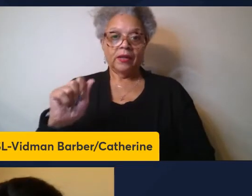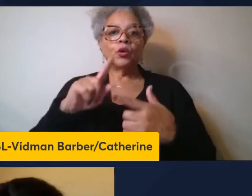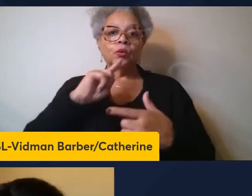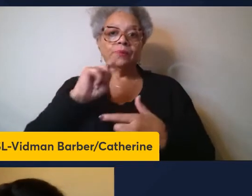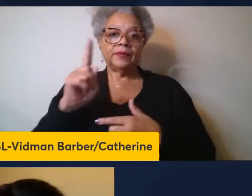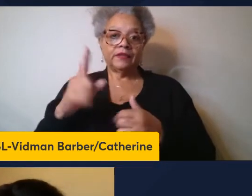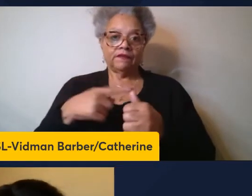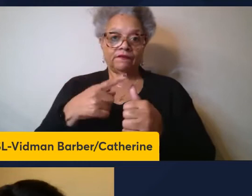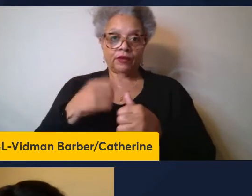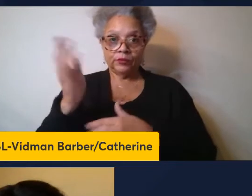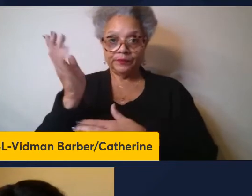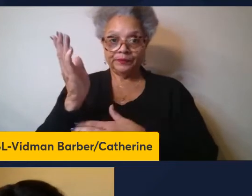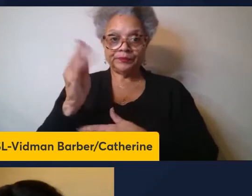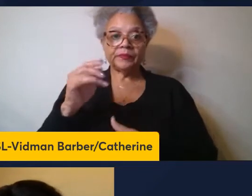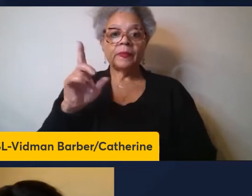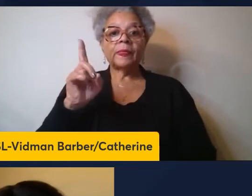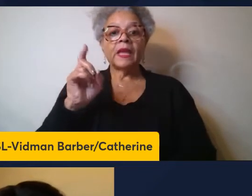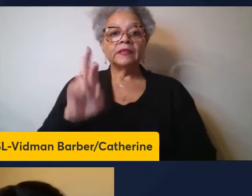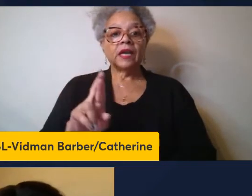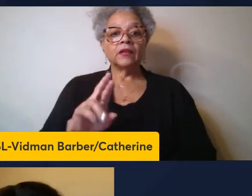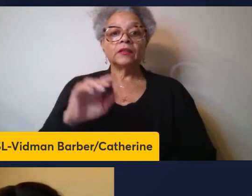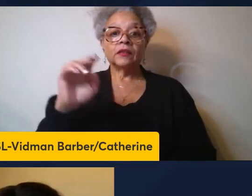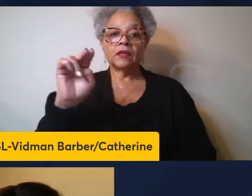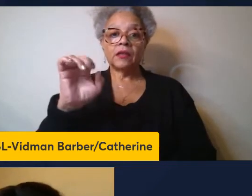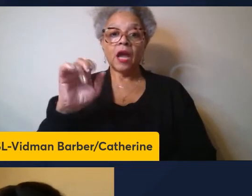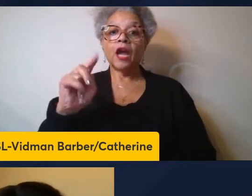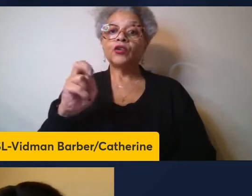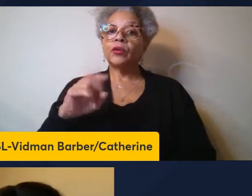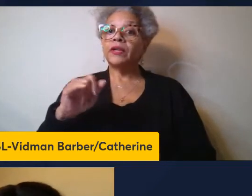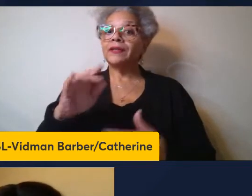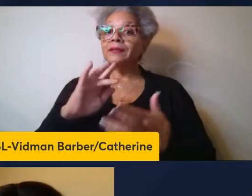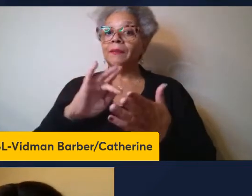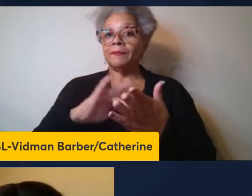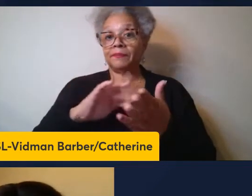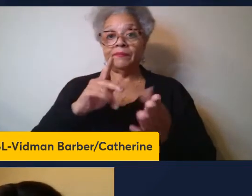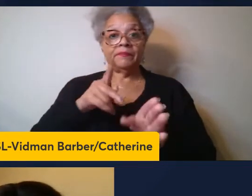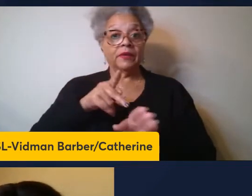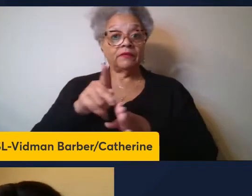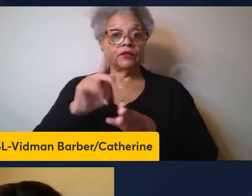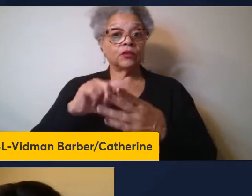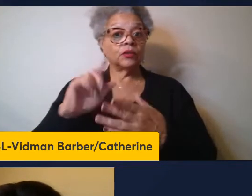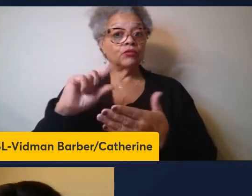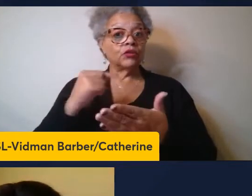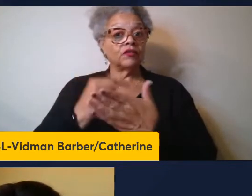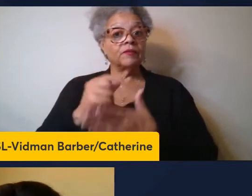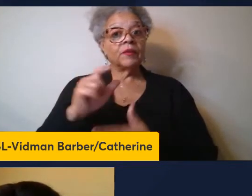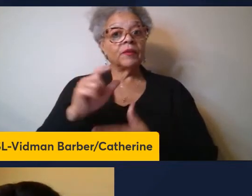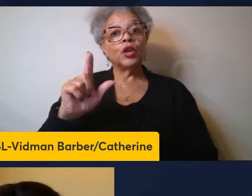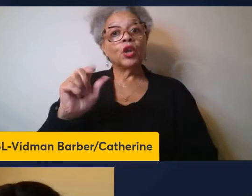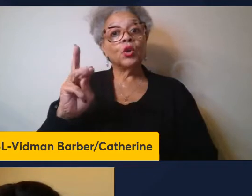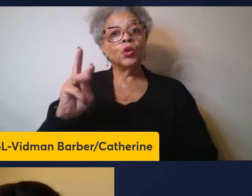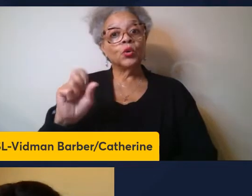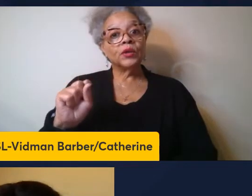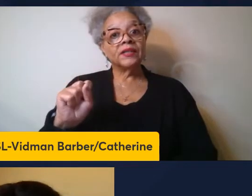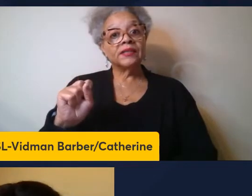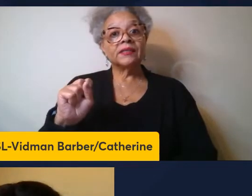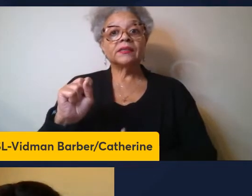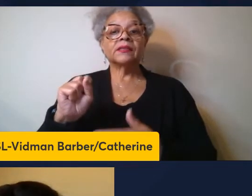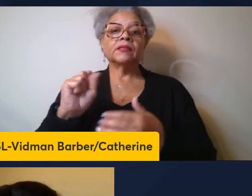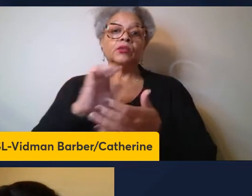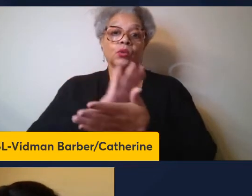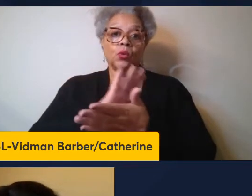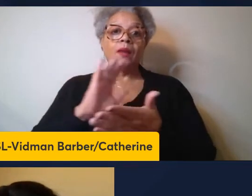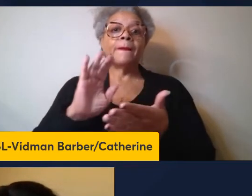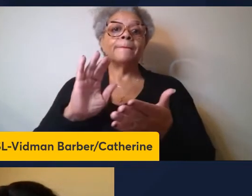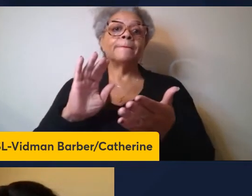Dr. Gertrude Nonterah is a medical communications professional. She graduated from Lewis Katz Temple University School of Medicine with